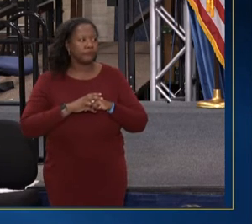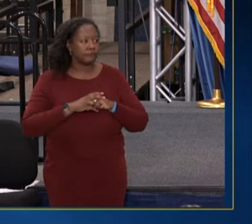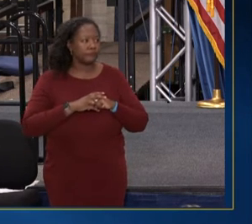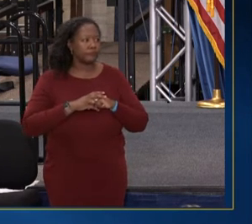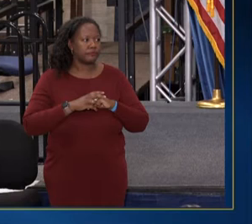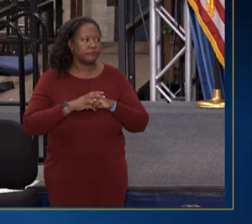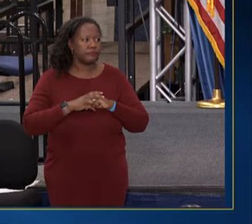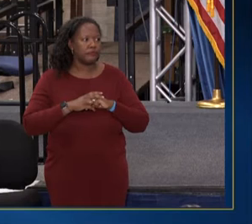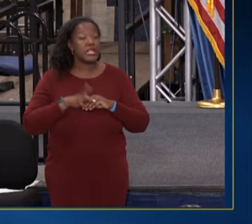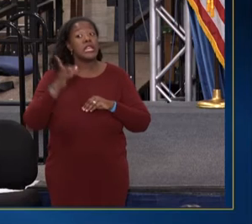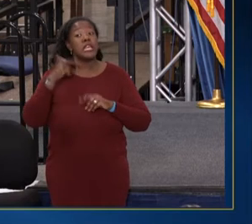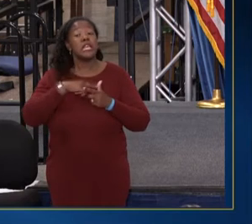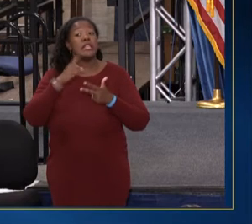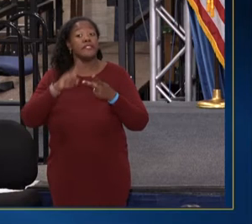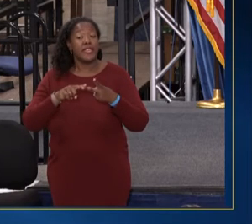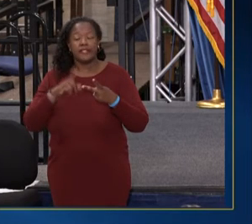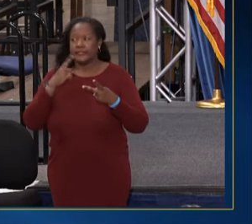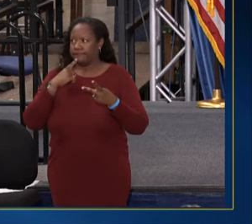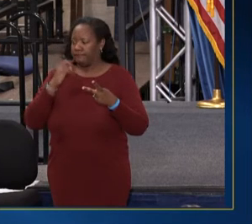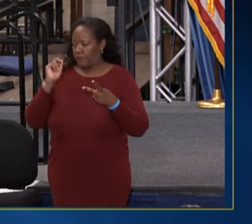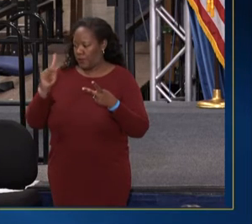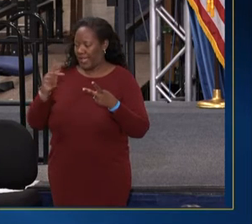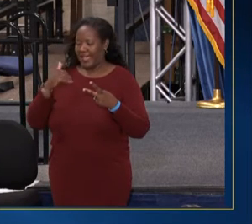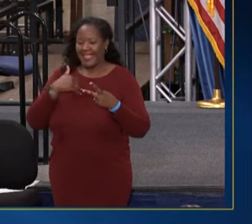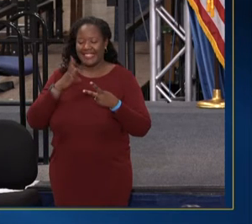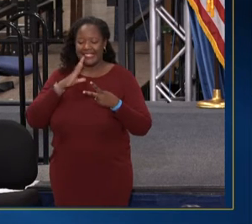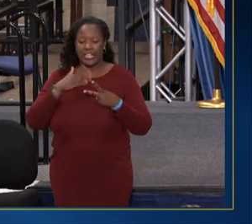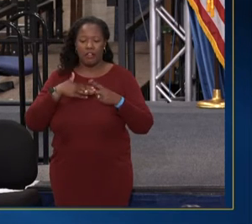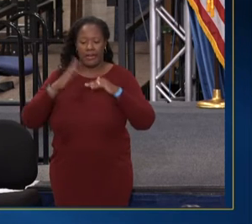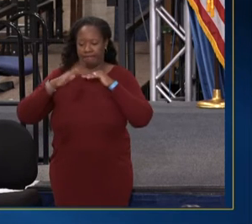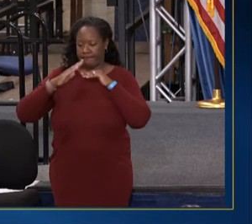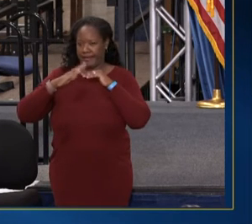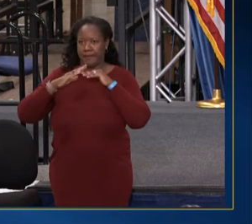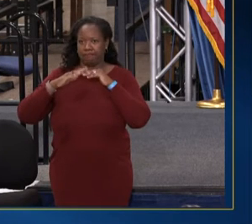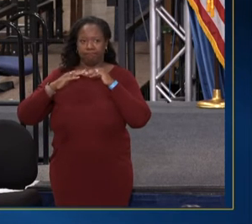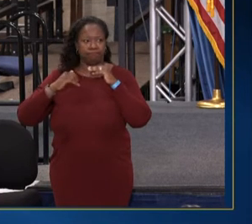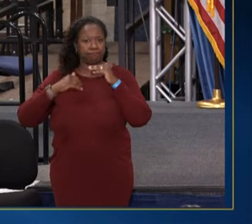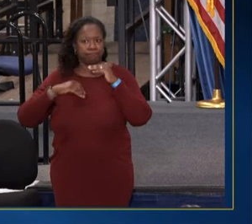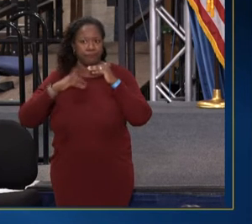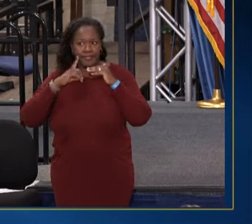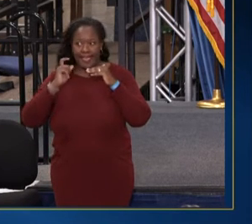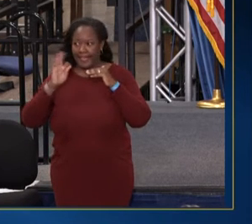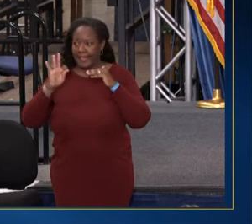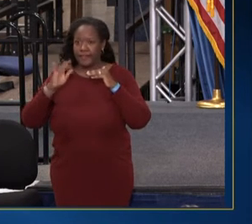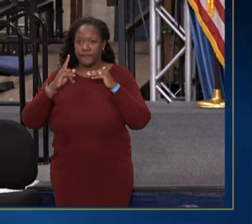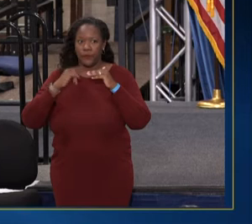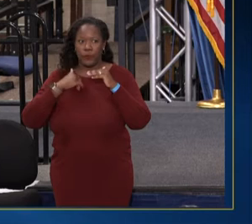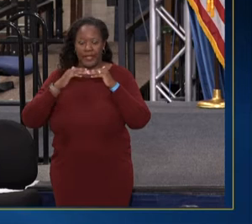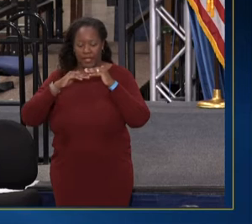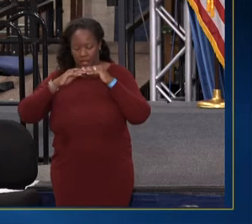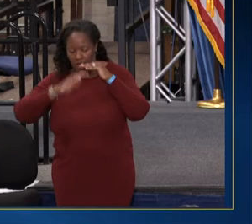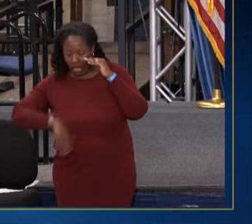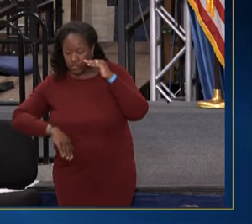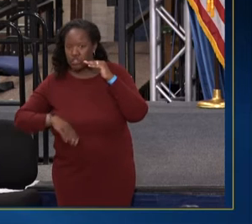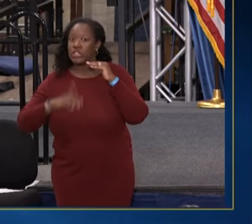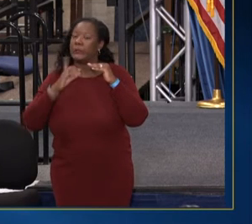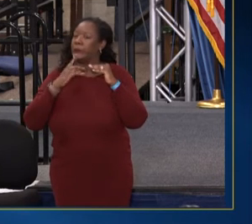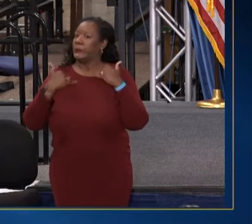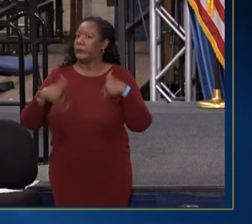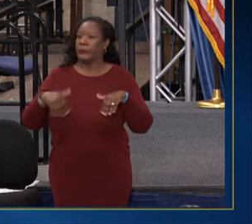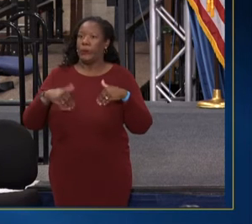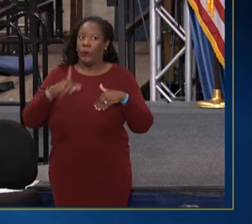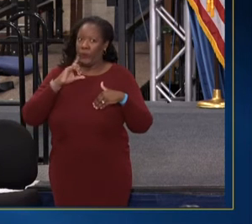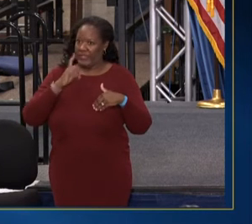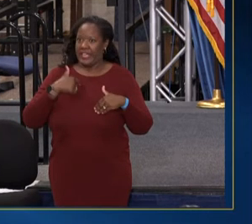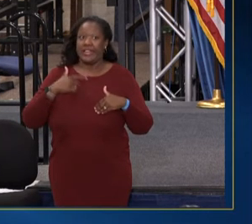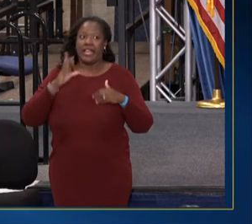outbreaks. They then ask the question, is there a line, a threshold of vaccination that if you are under, you're at risk for larger